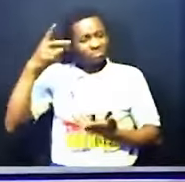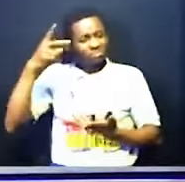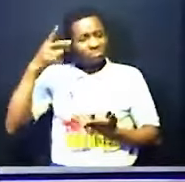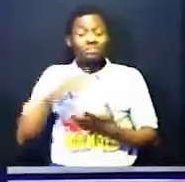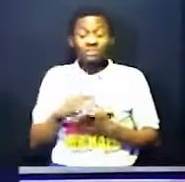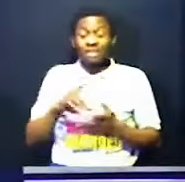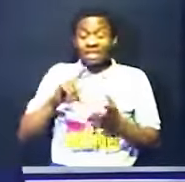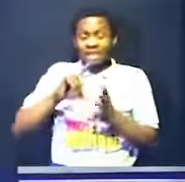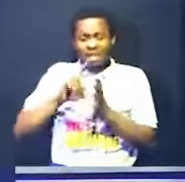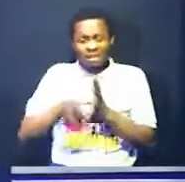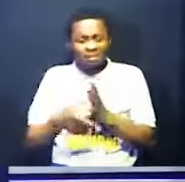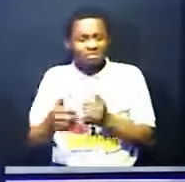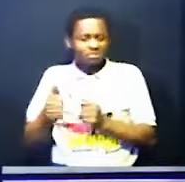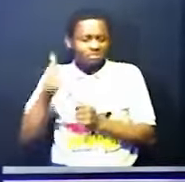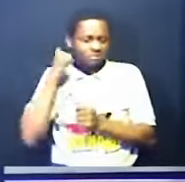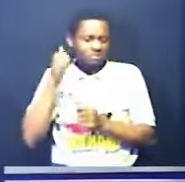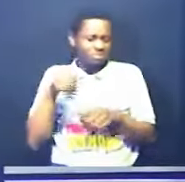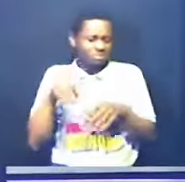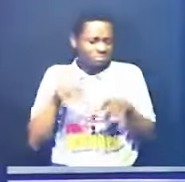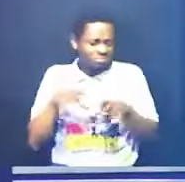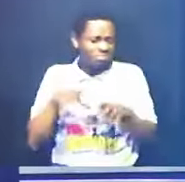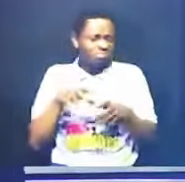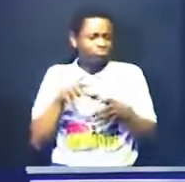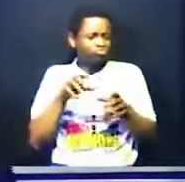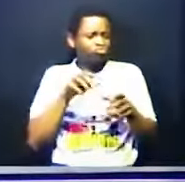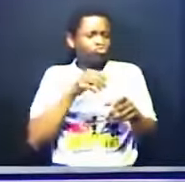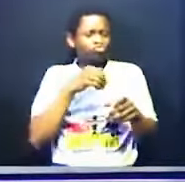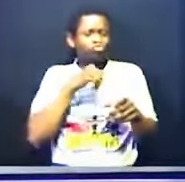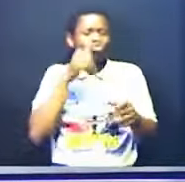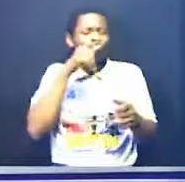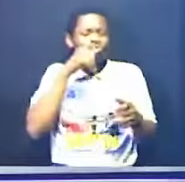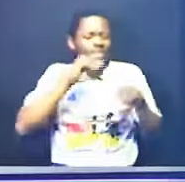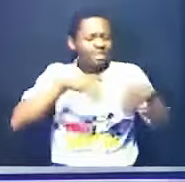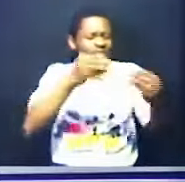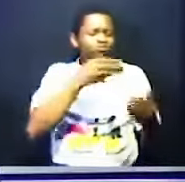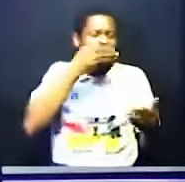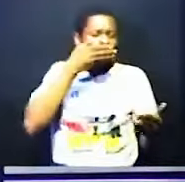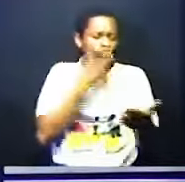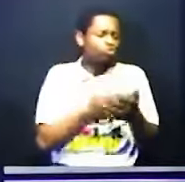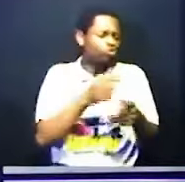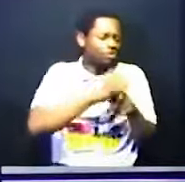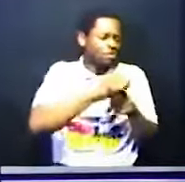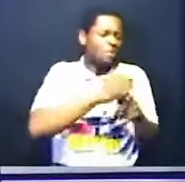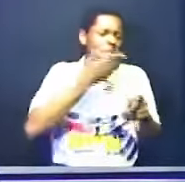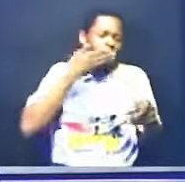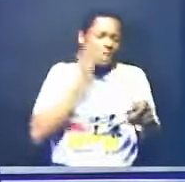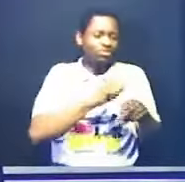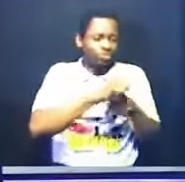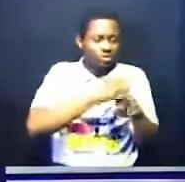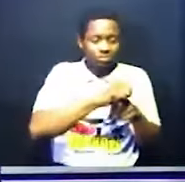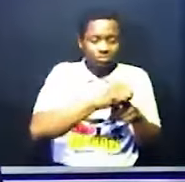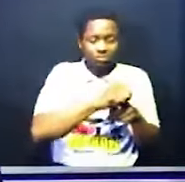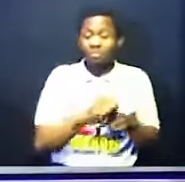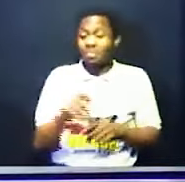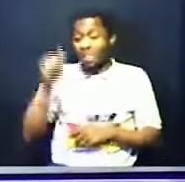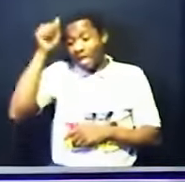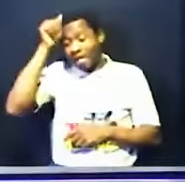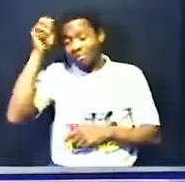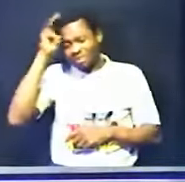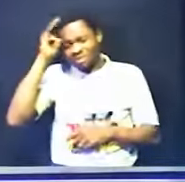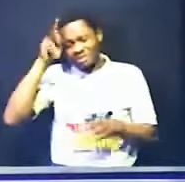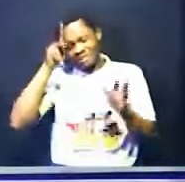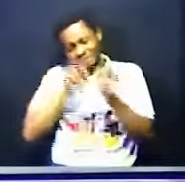his indulgence any na bashe boni no Absalom has killed his big brother. Wow, yeah, Absalom. Welcome, Ninu